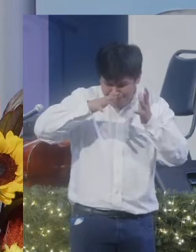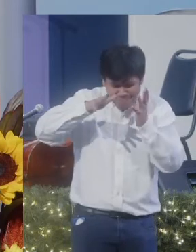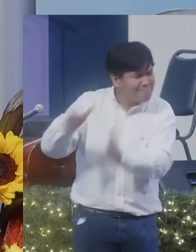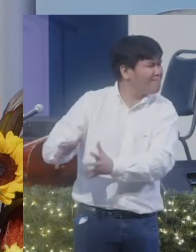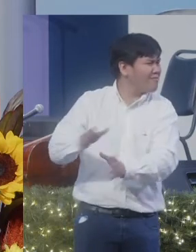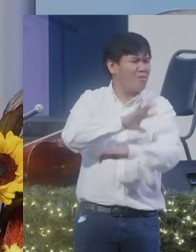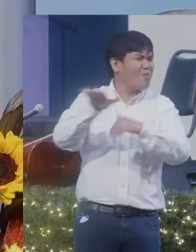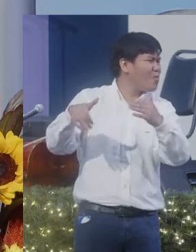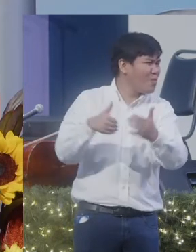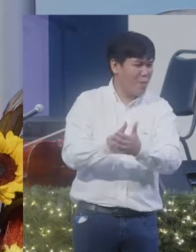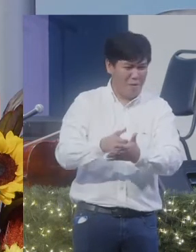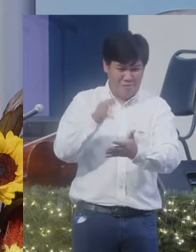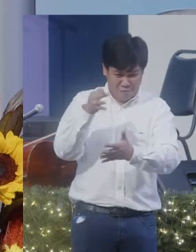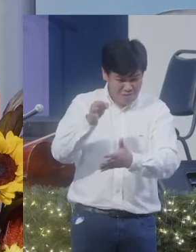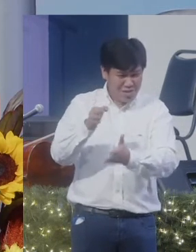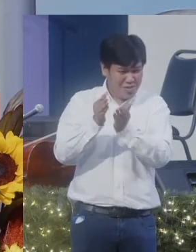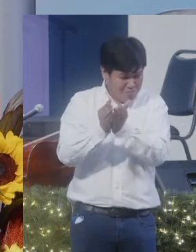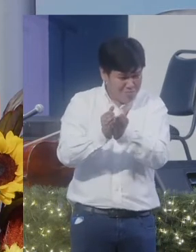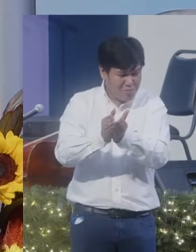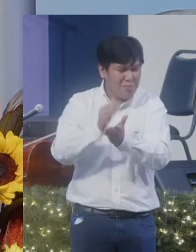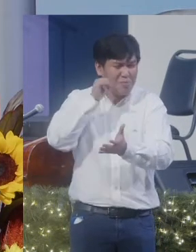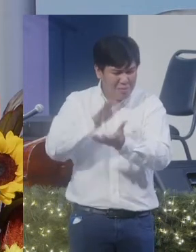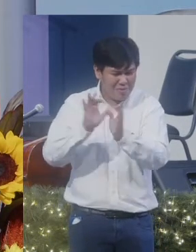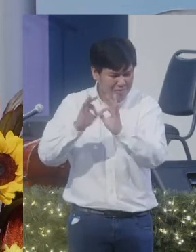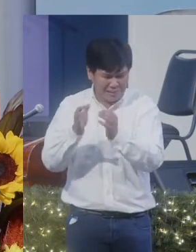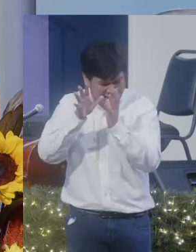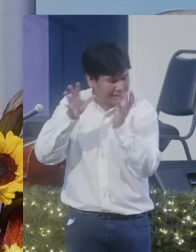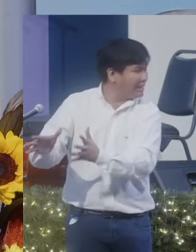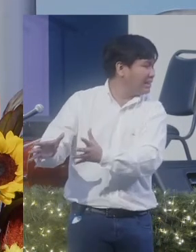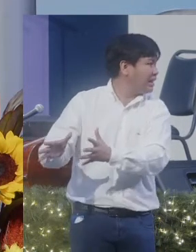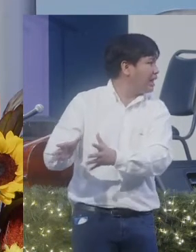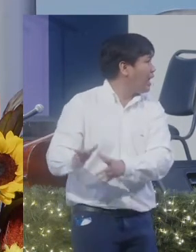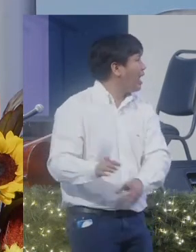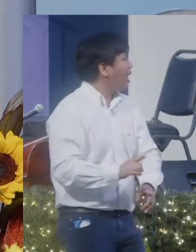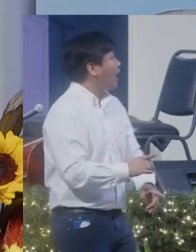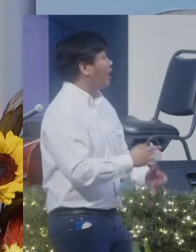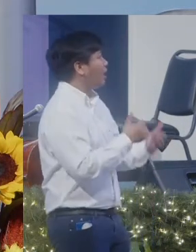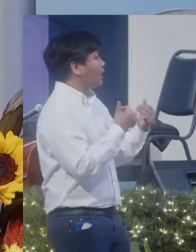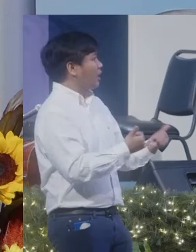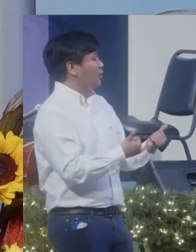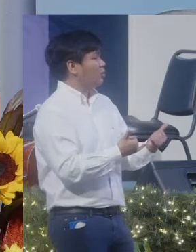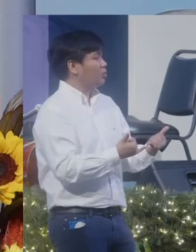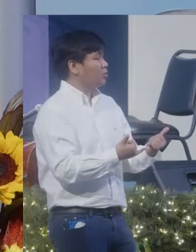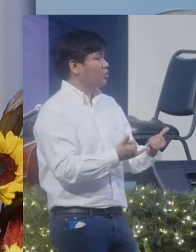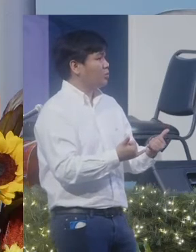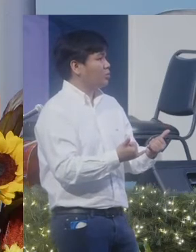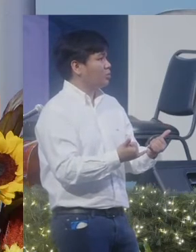left everything and followed you. What then will we have?"